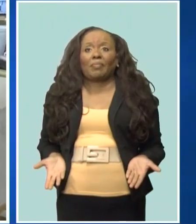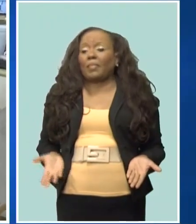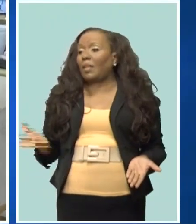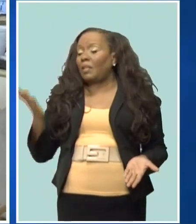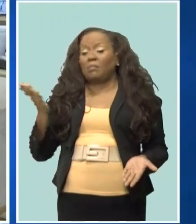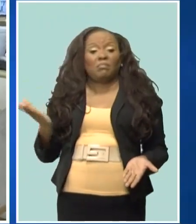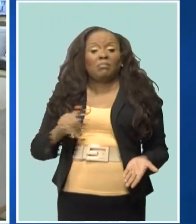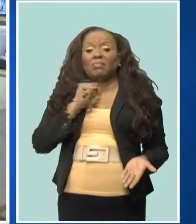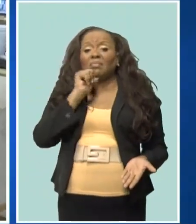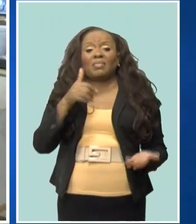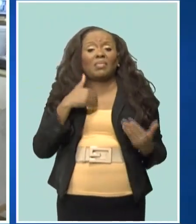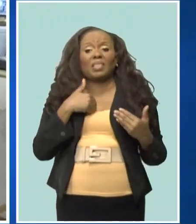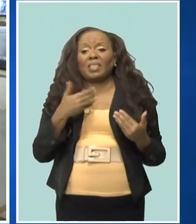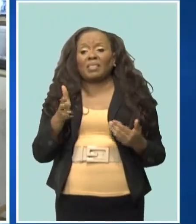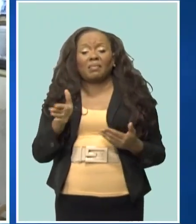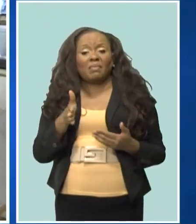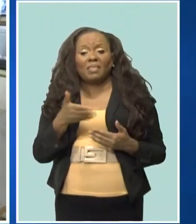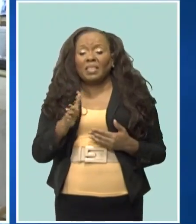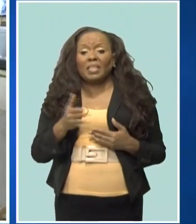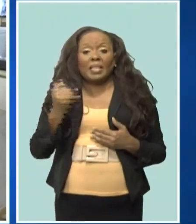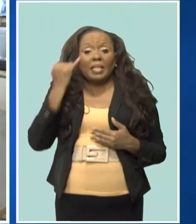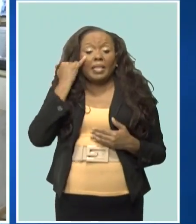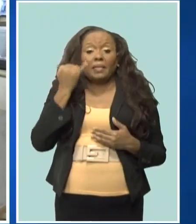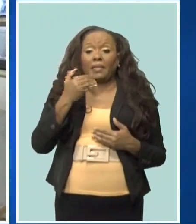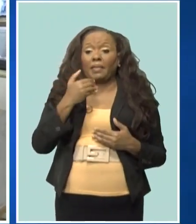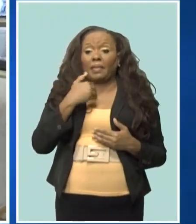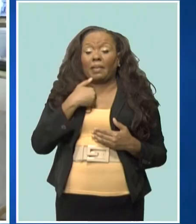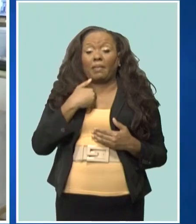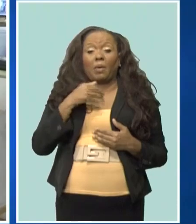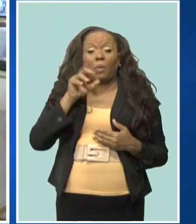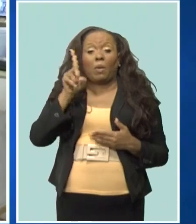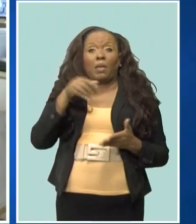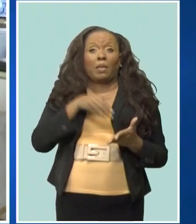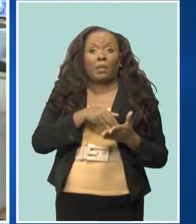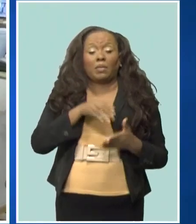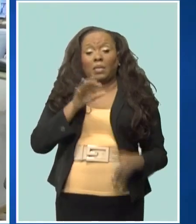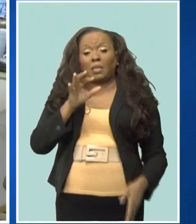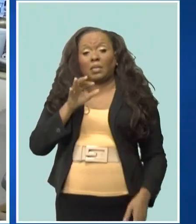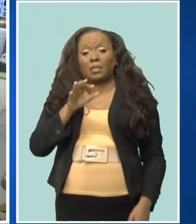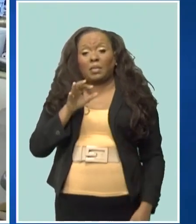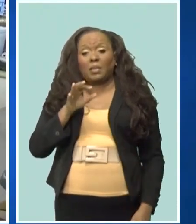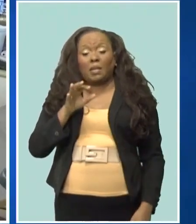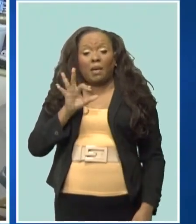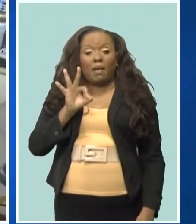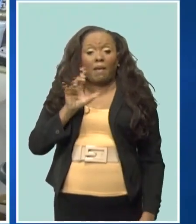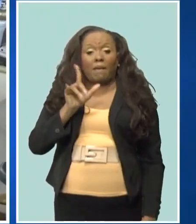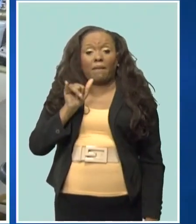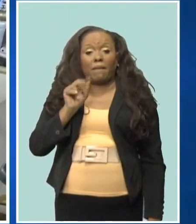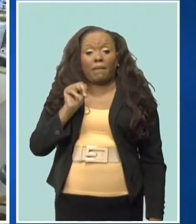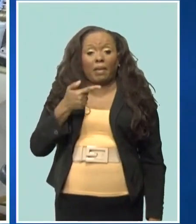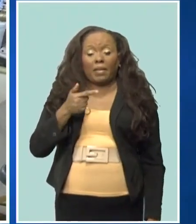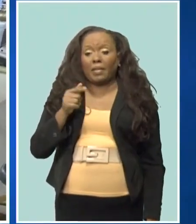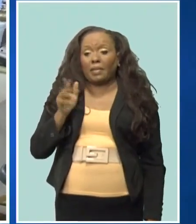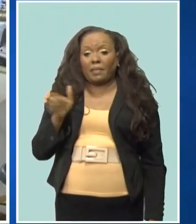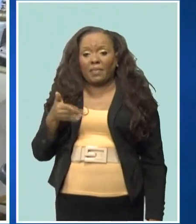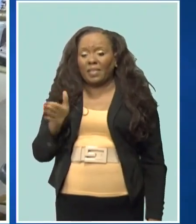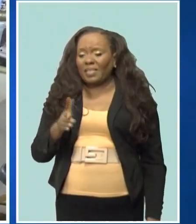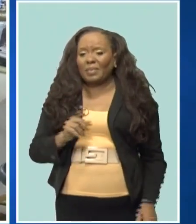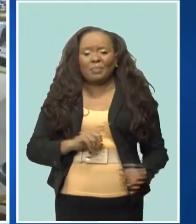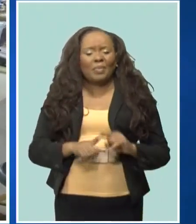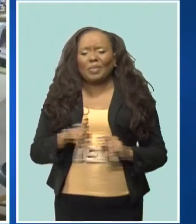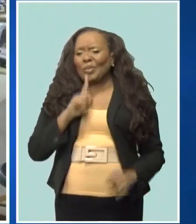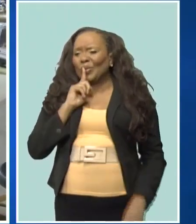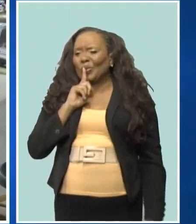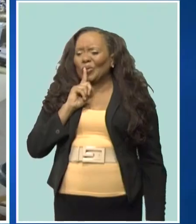bring 1,000 flying fish when they go, that's enough. But poor this